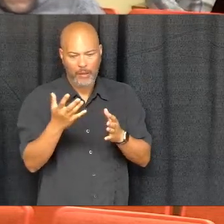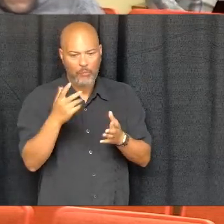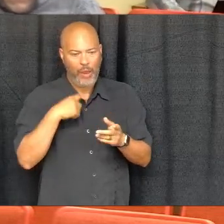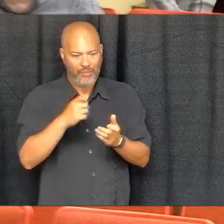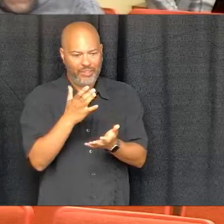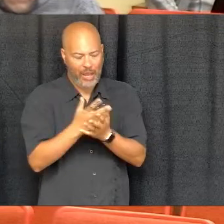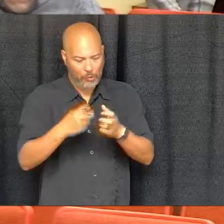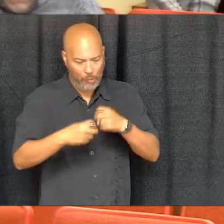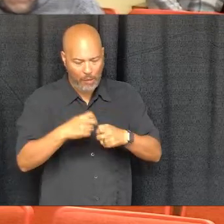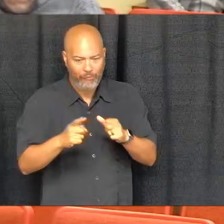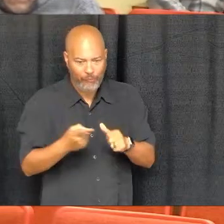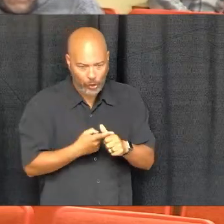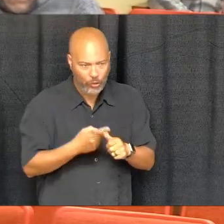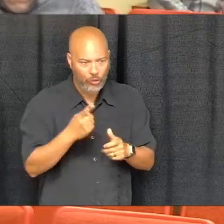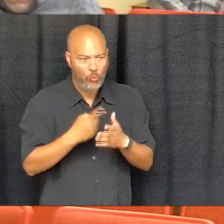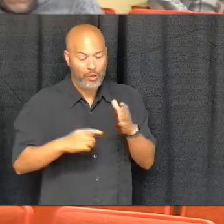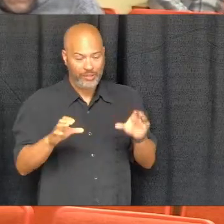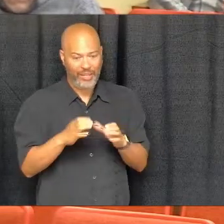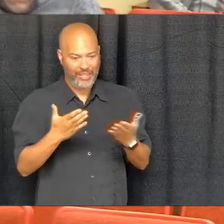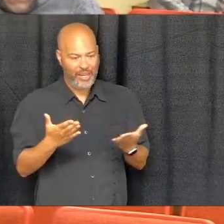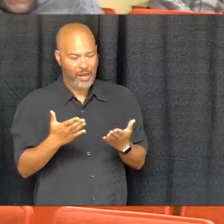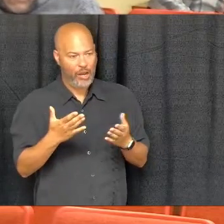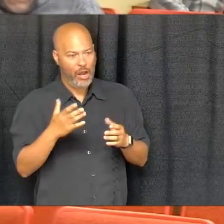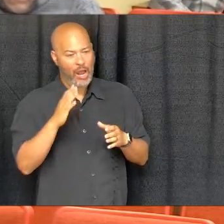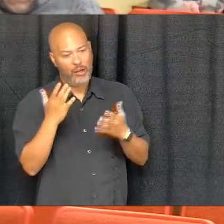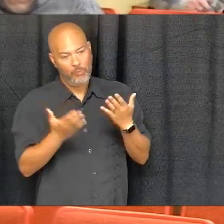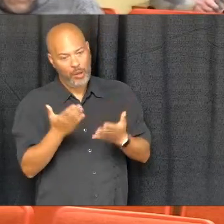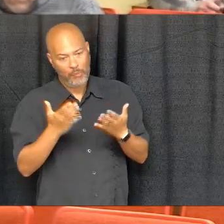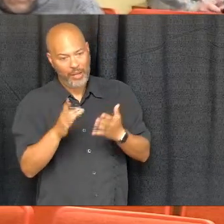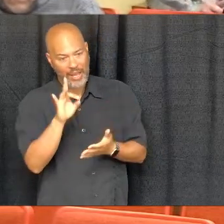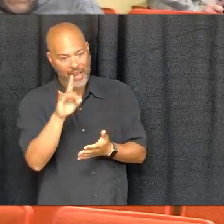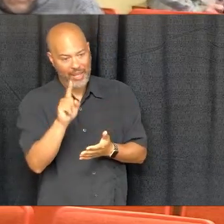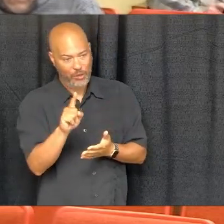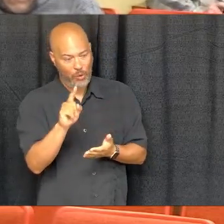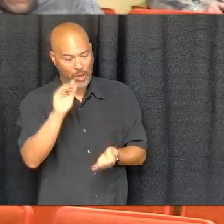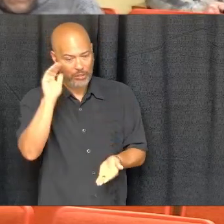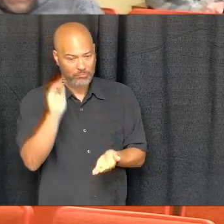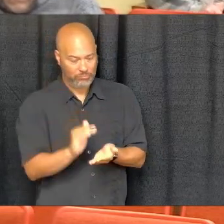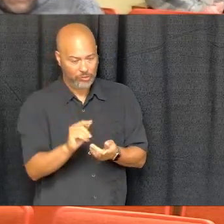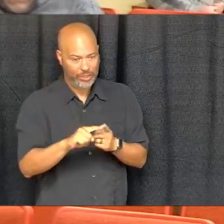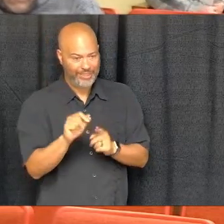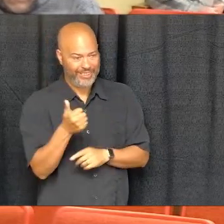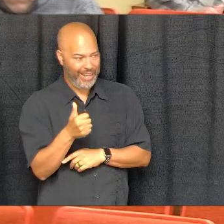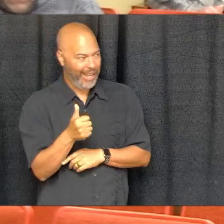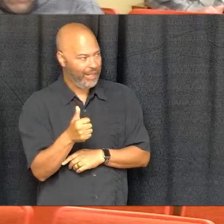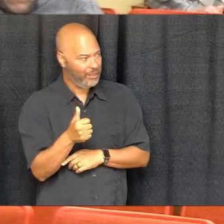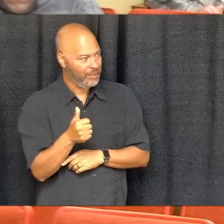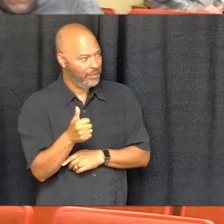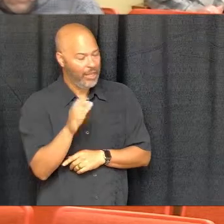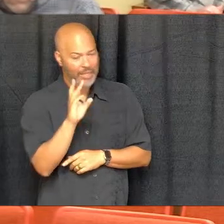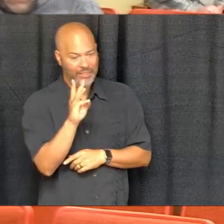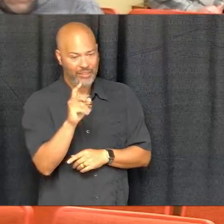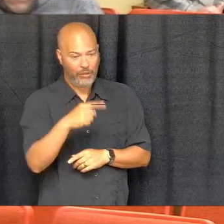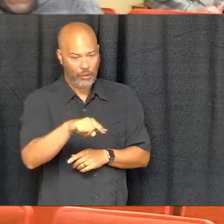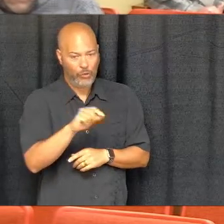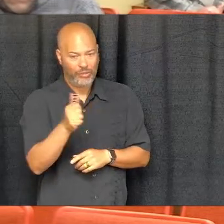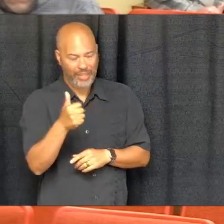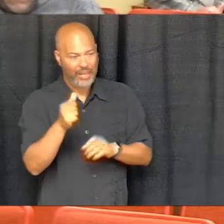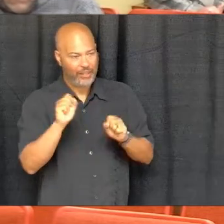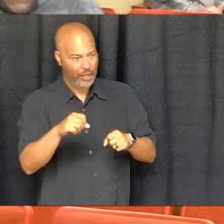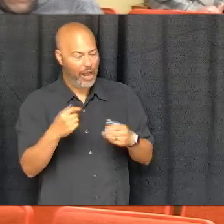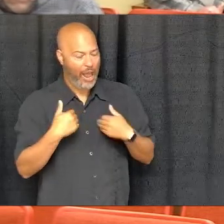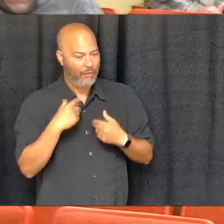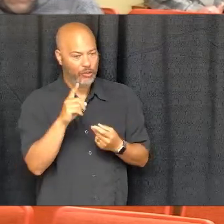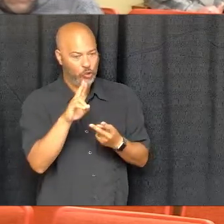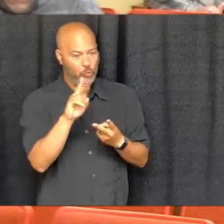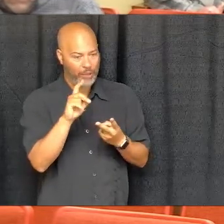I feel like what is done here has gotten 81 potential duplexes down to 10. 6 of those 10 could also have a